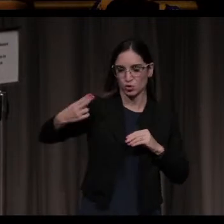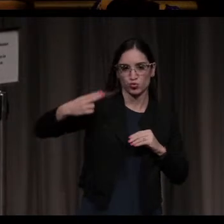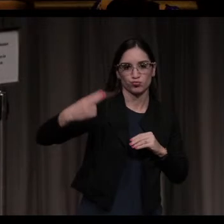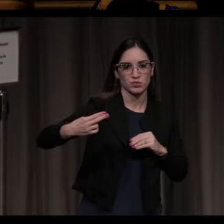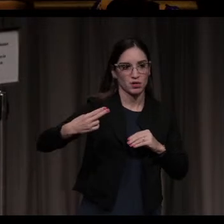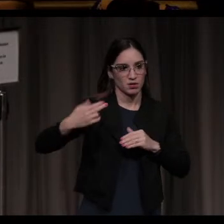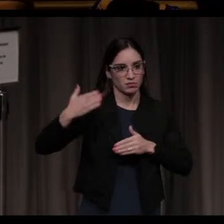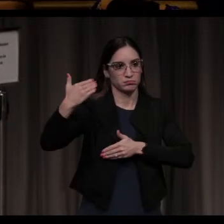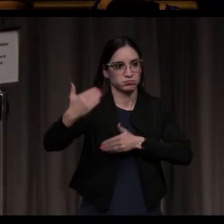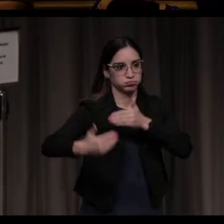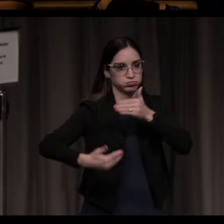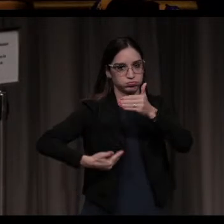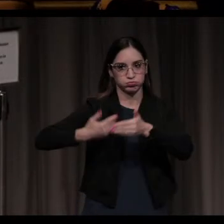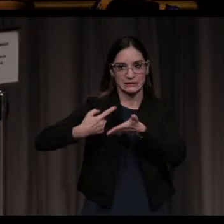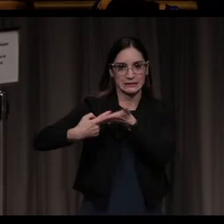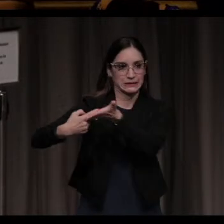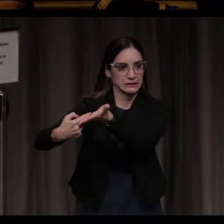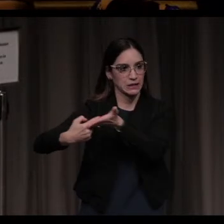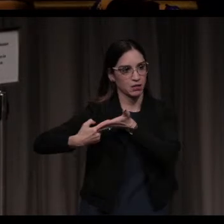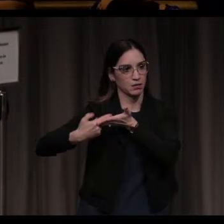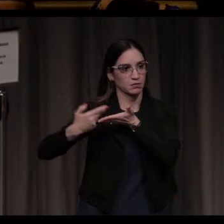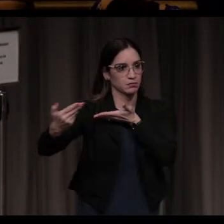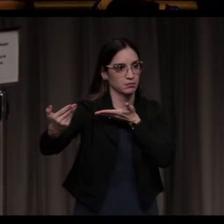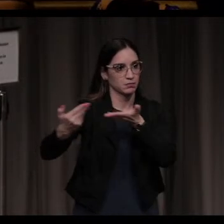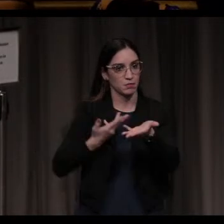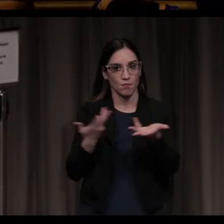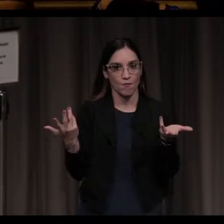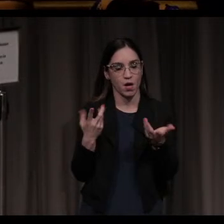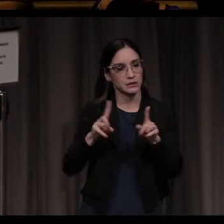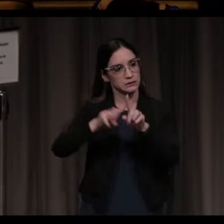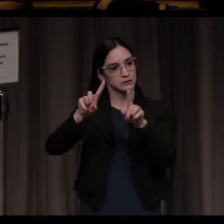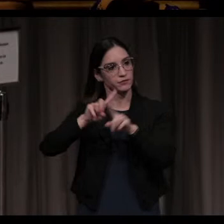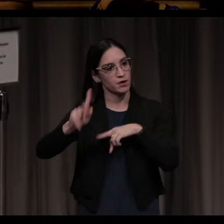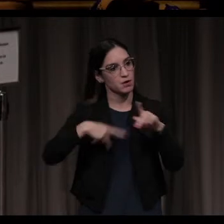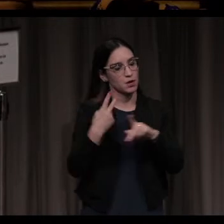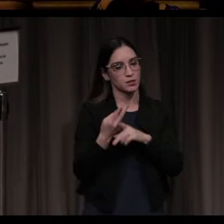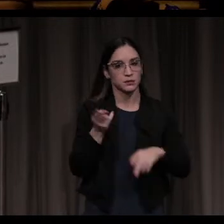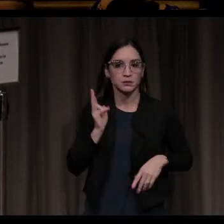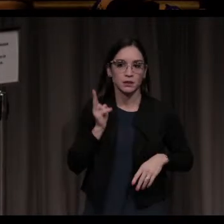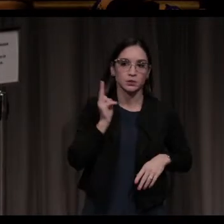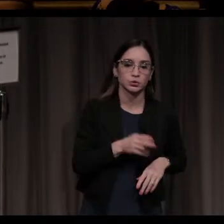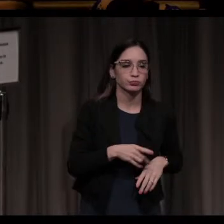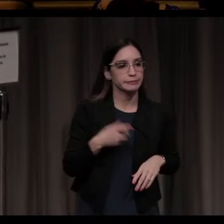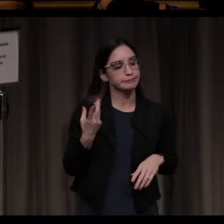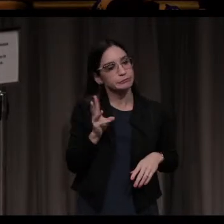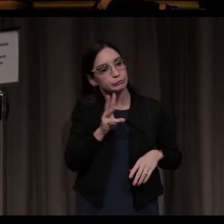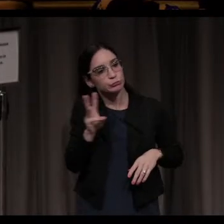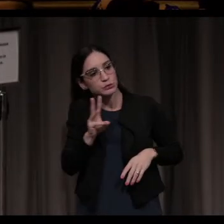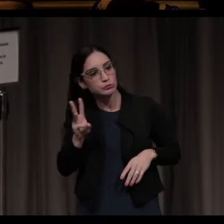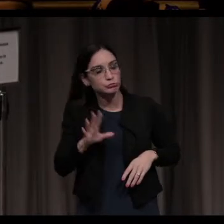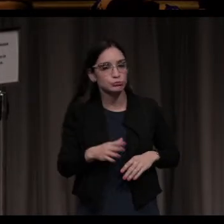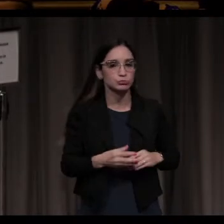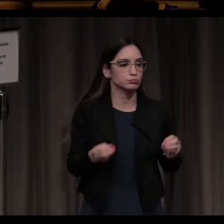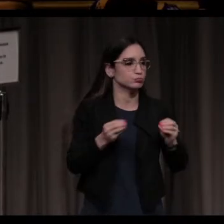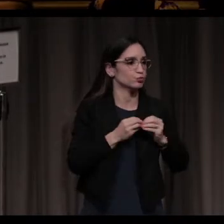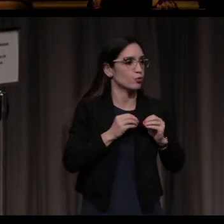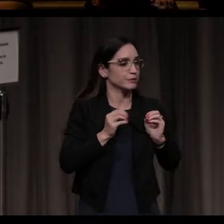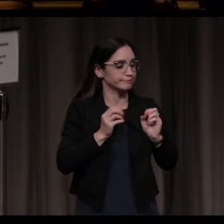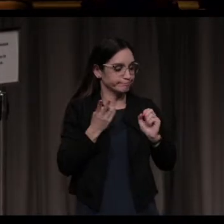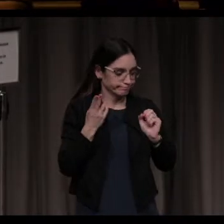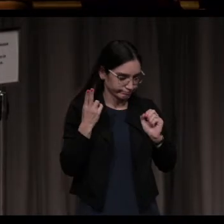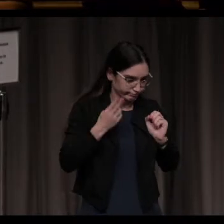is maybe the Western history of this sort of historical